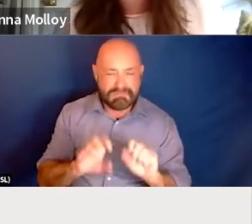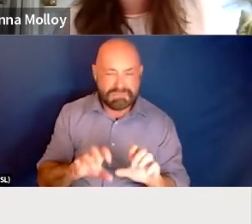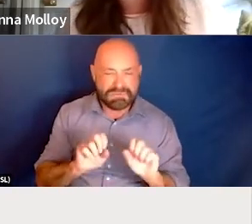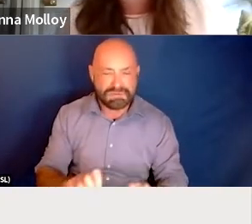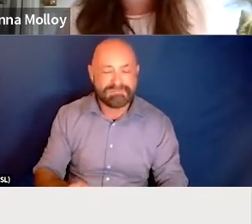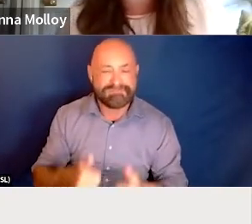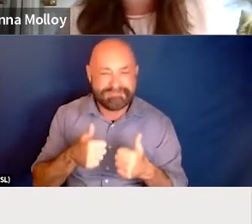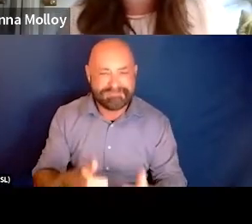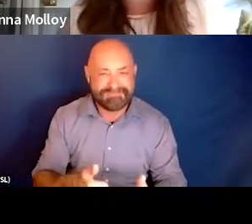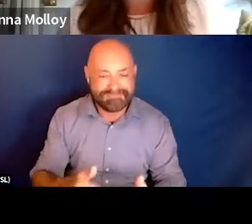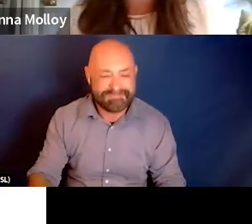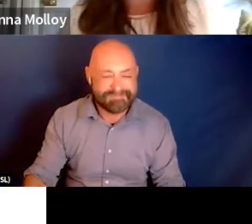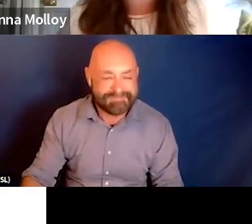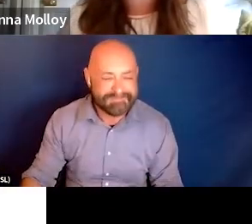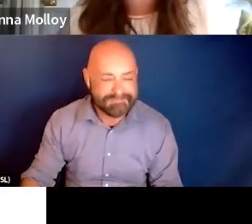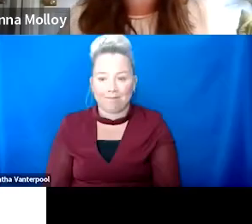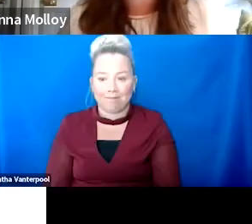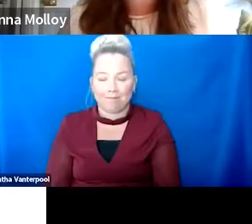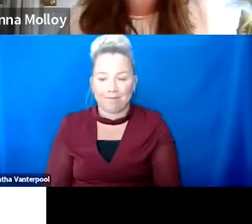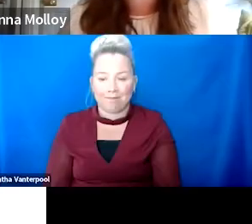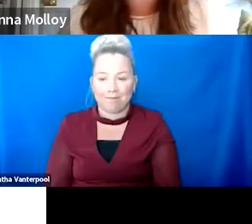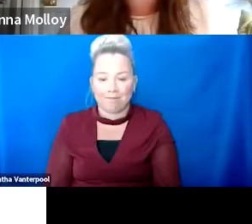experiences.